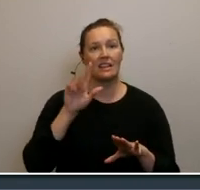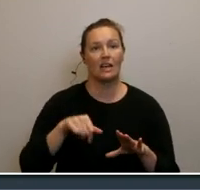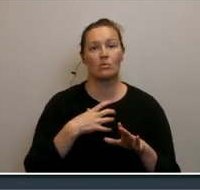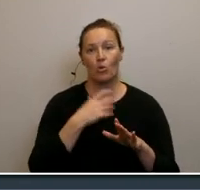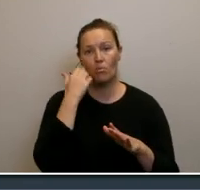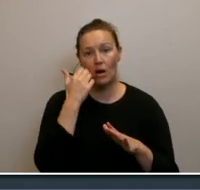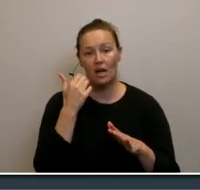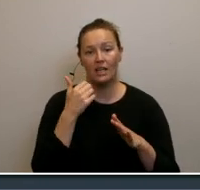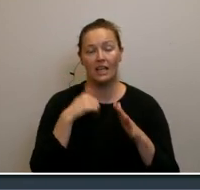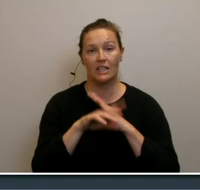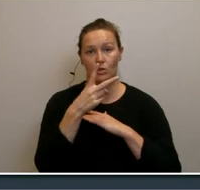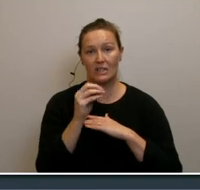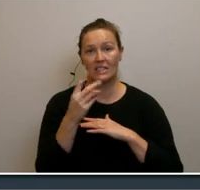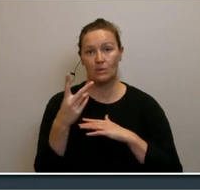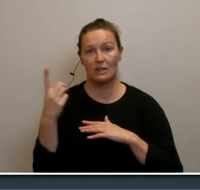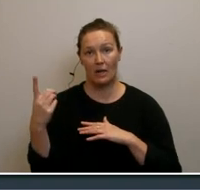in Hawke's Bay as